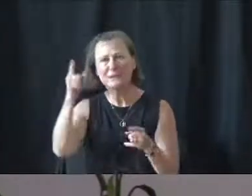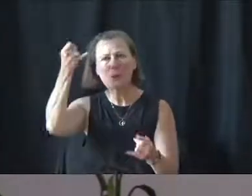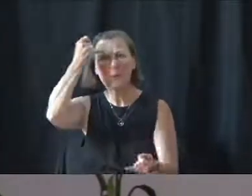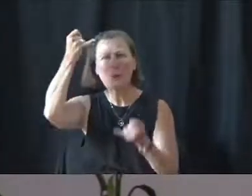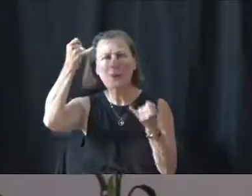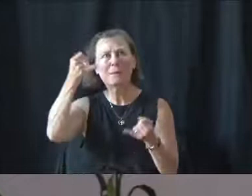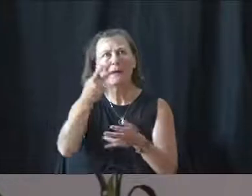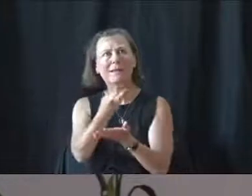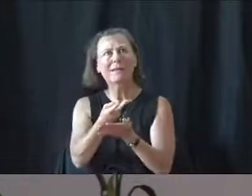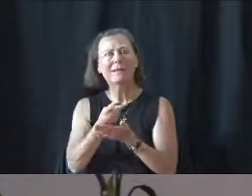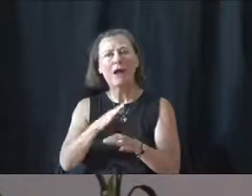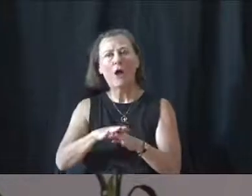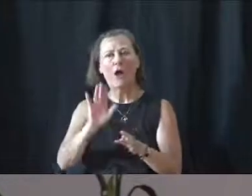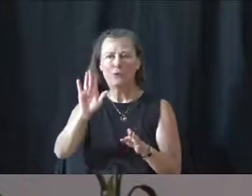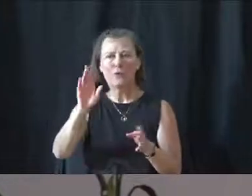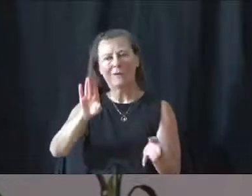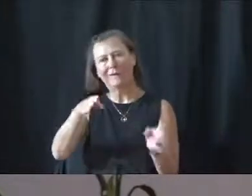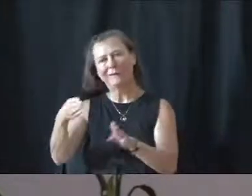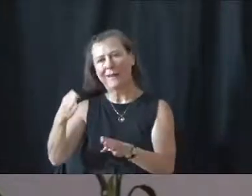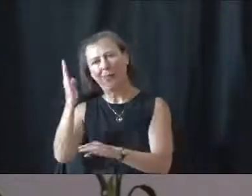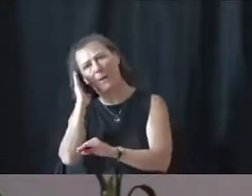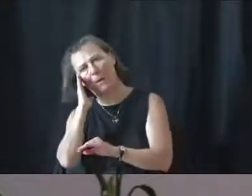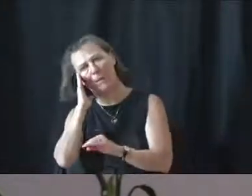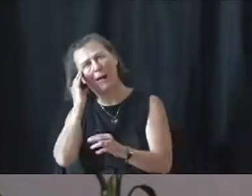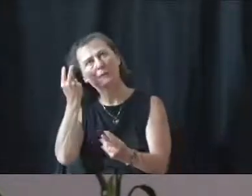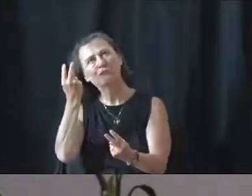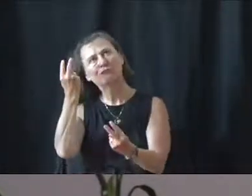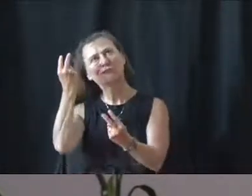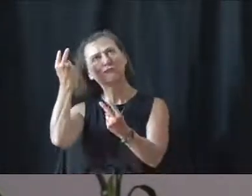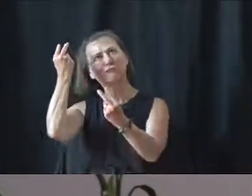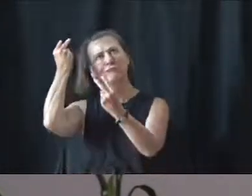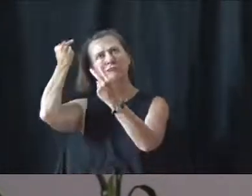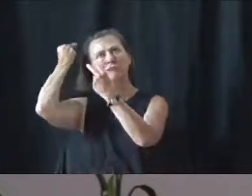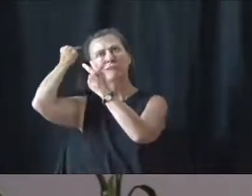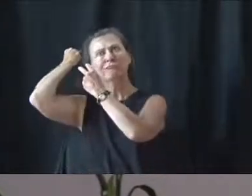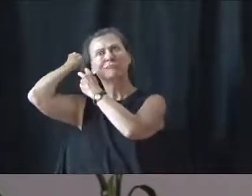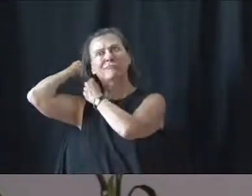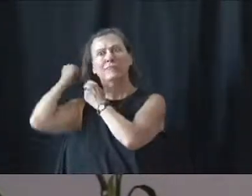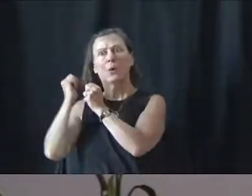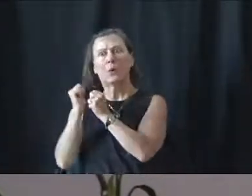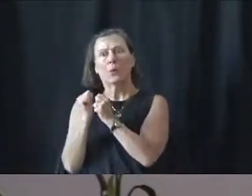our life with the urgency of the deathbed.